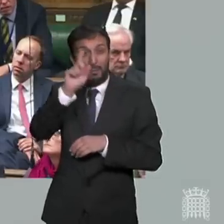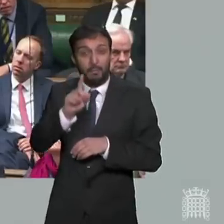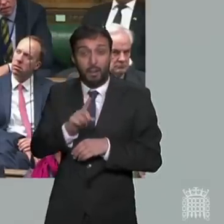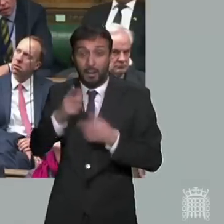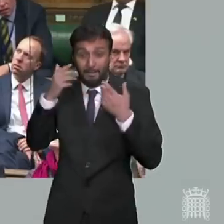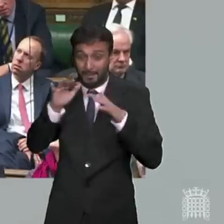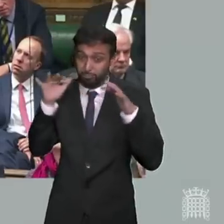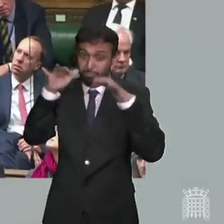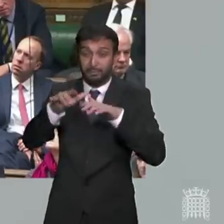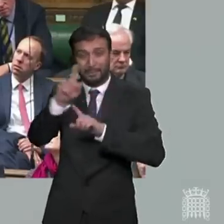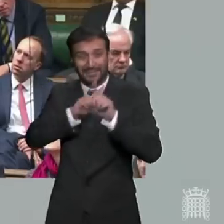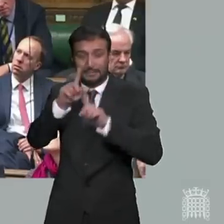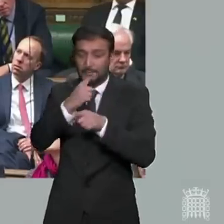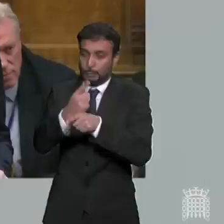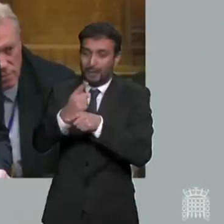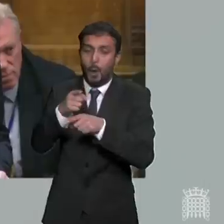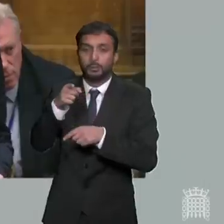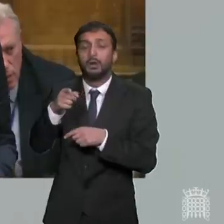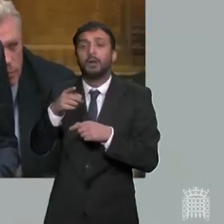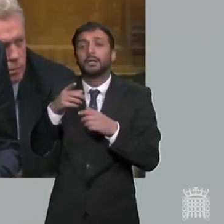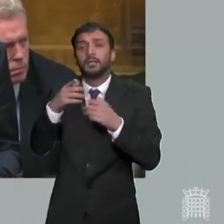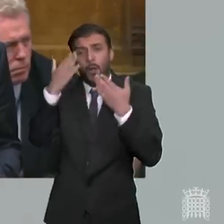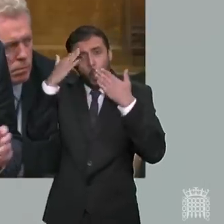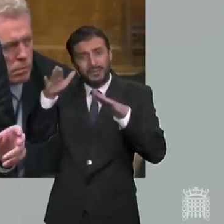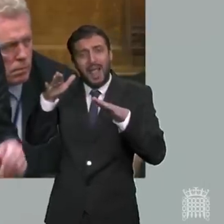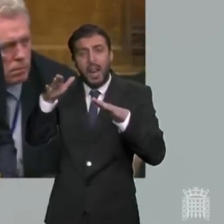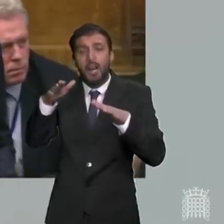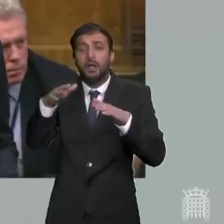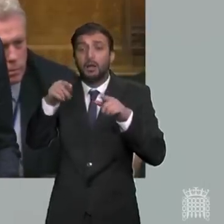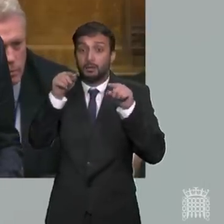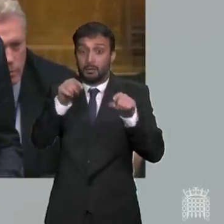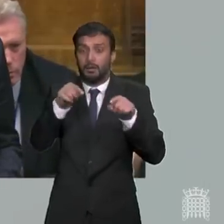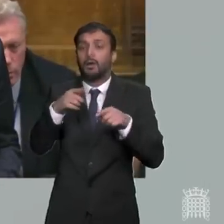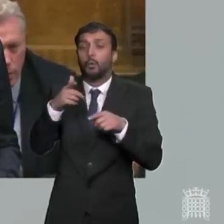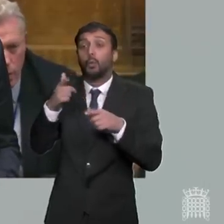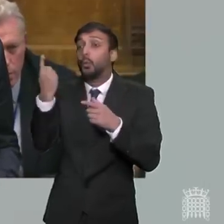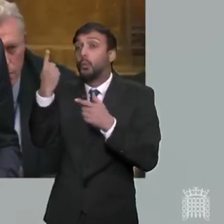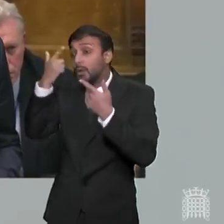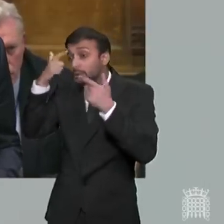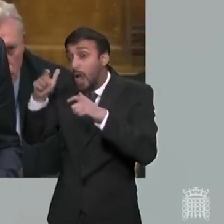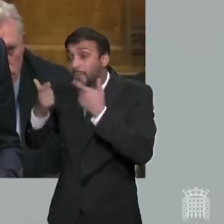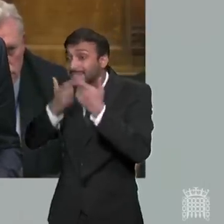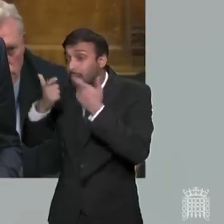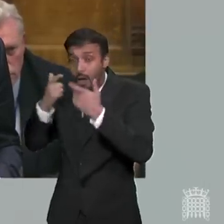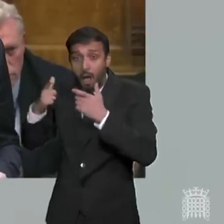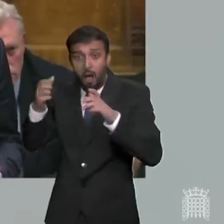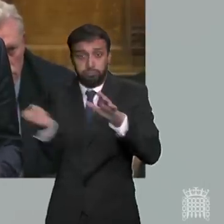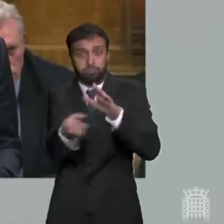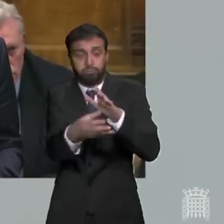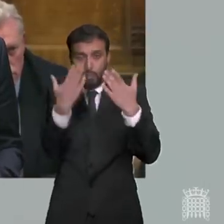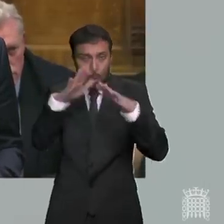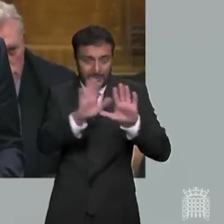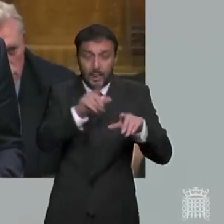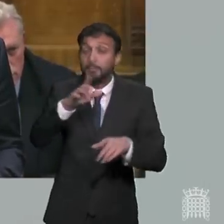5 seafront hotels to house asylum seekers. They were united in their view that there was a